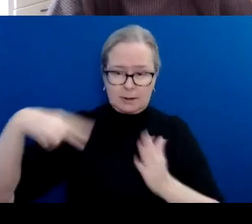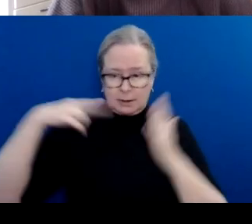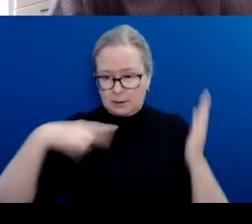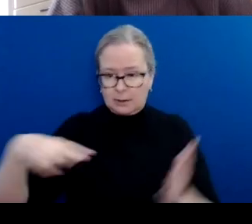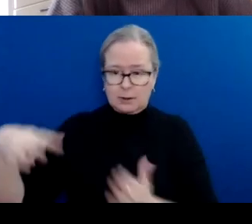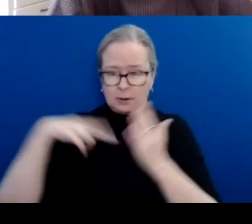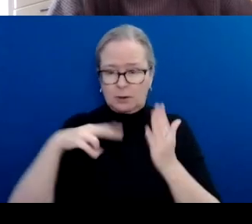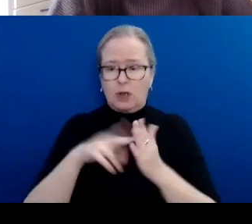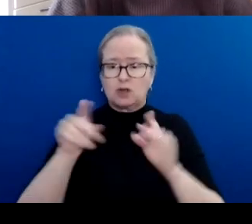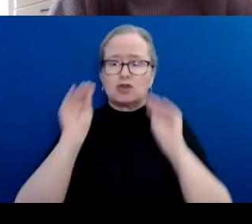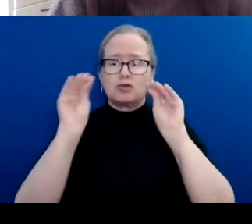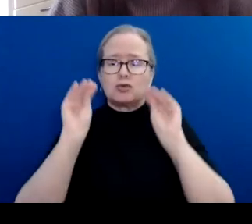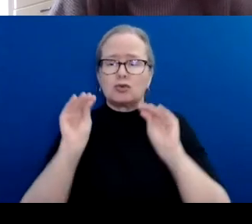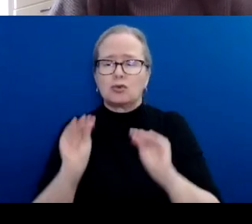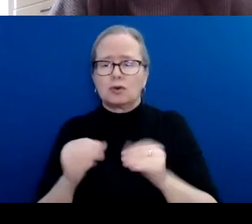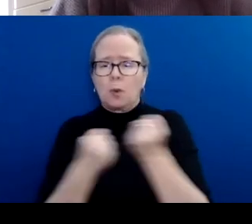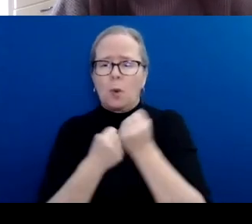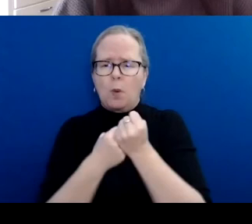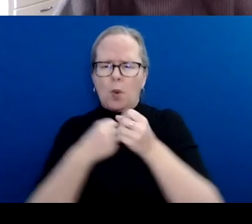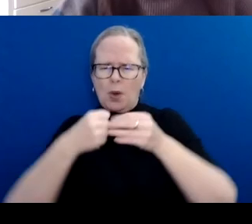and try to be succinct.